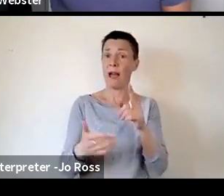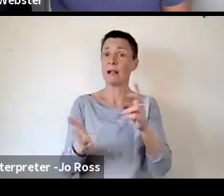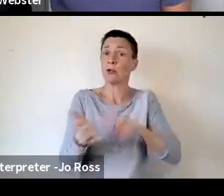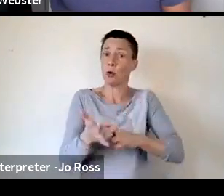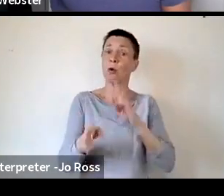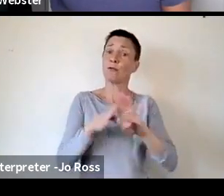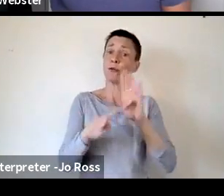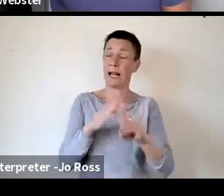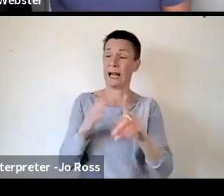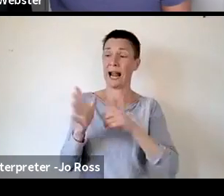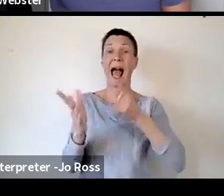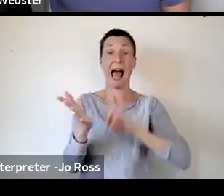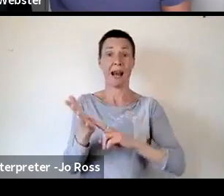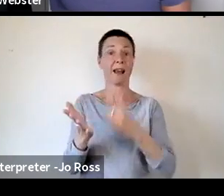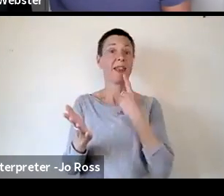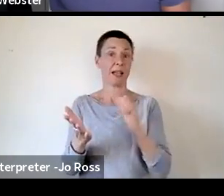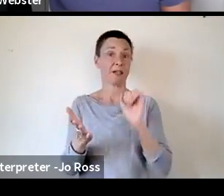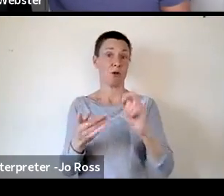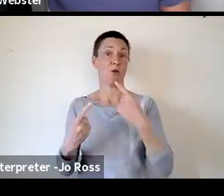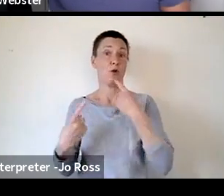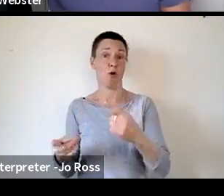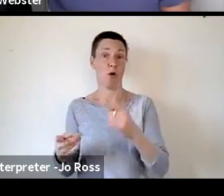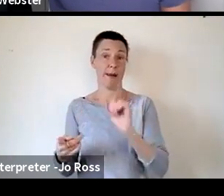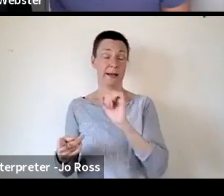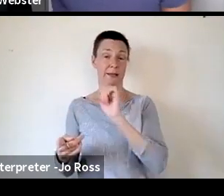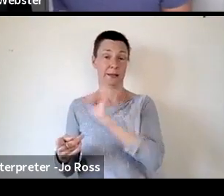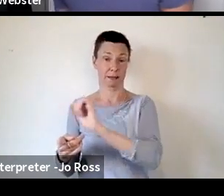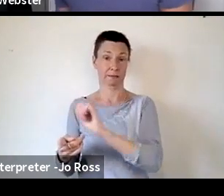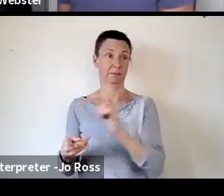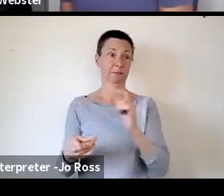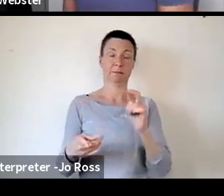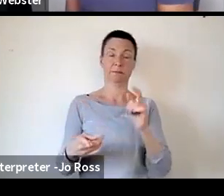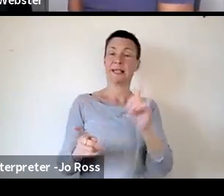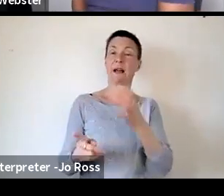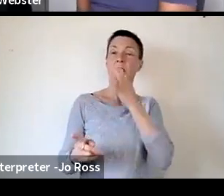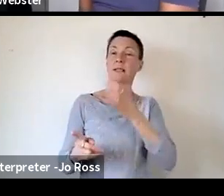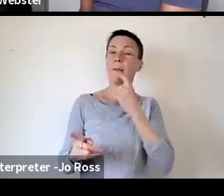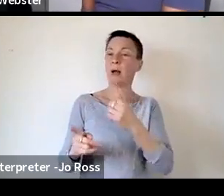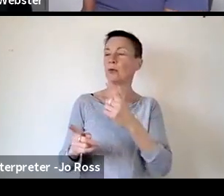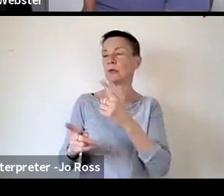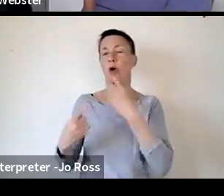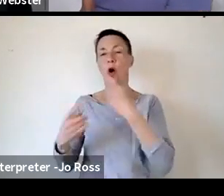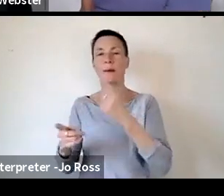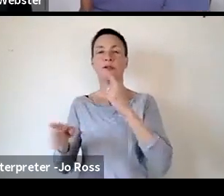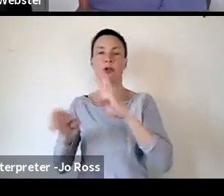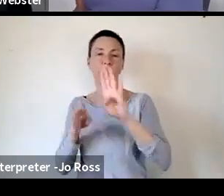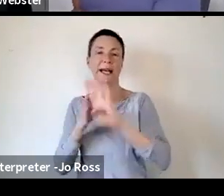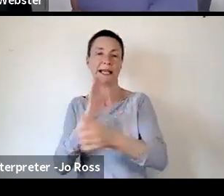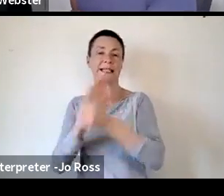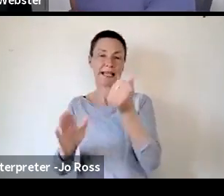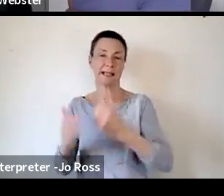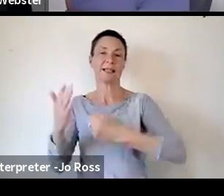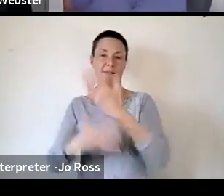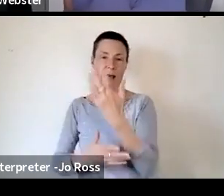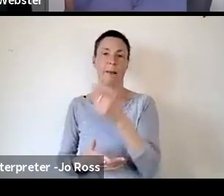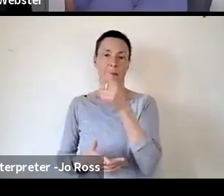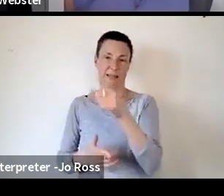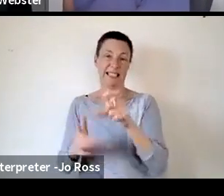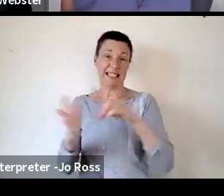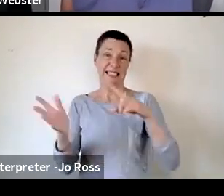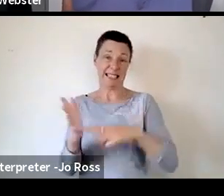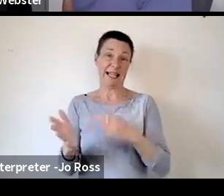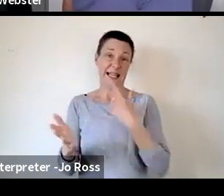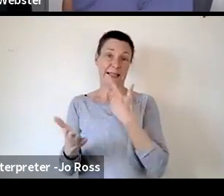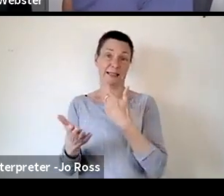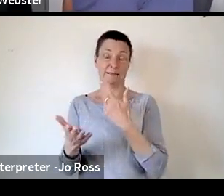thanks for your comment. What are your thoughts on training and skills development? Dean has made his clear. And Alan